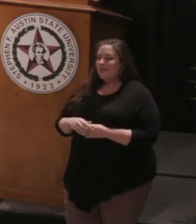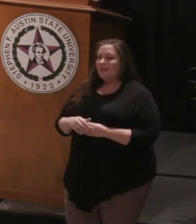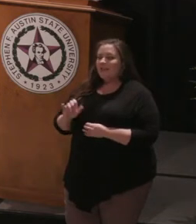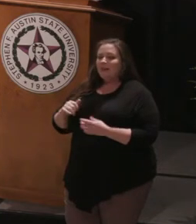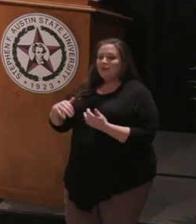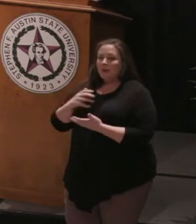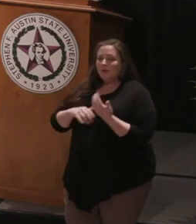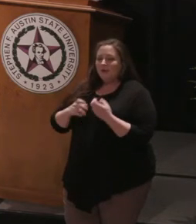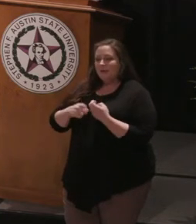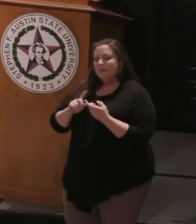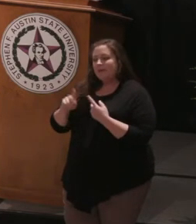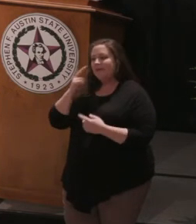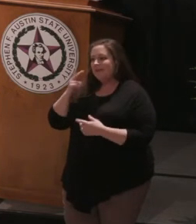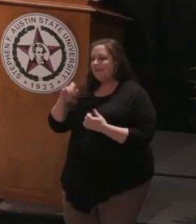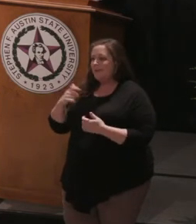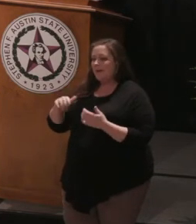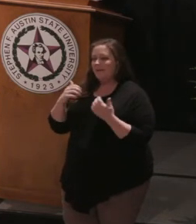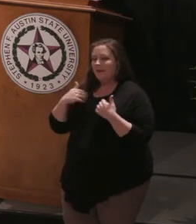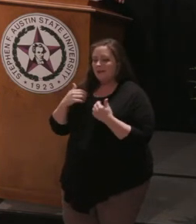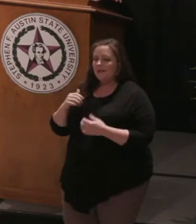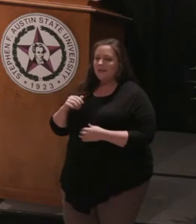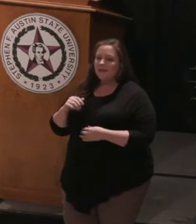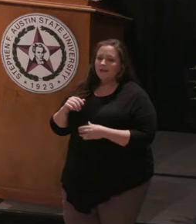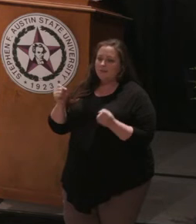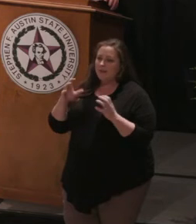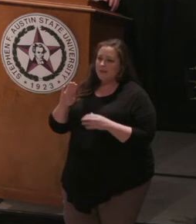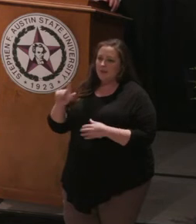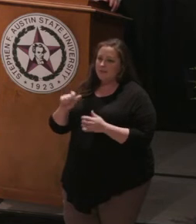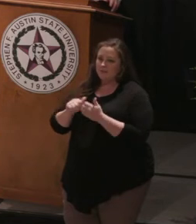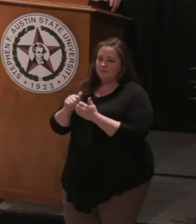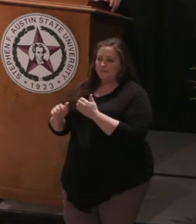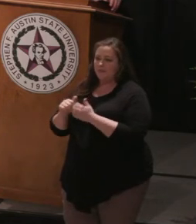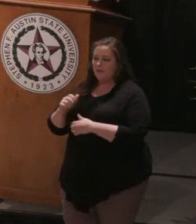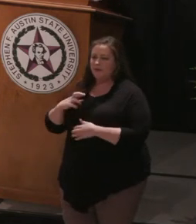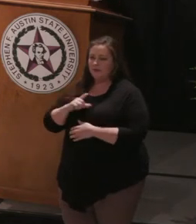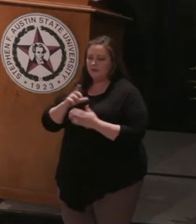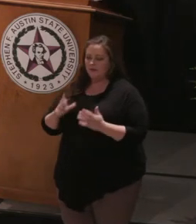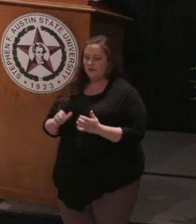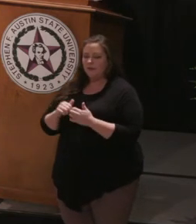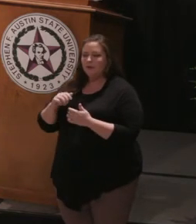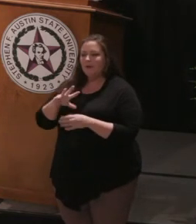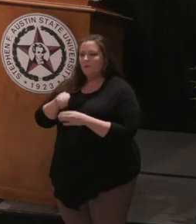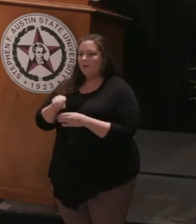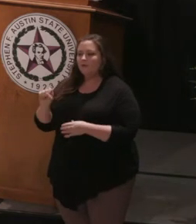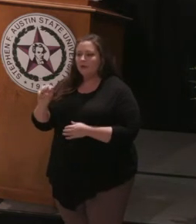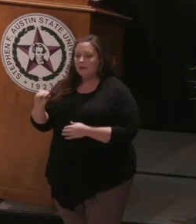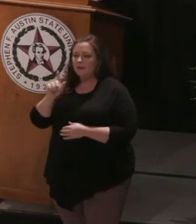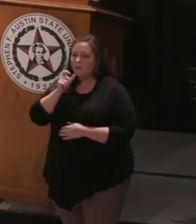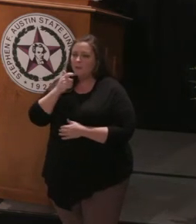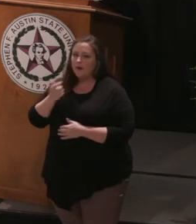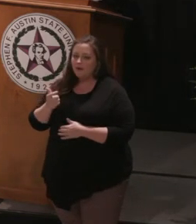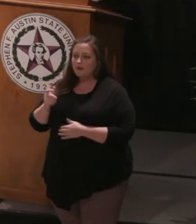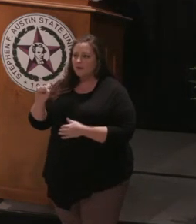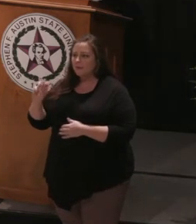dilemma, and you've seen these shows. We've had a robust debate on bills in the Texas legislature about the role of social media, and, you know, who watches the watchman,